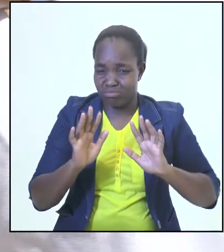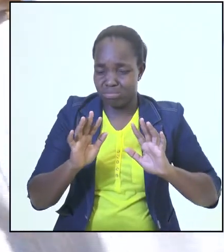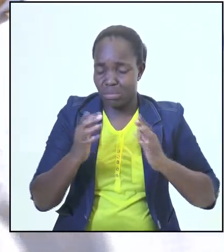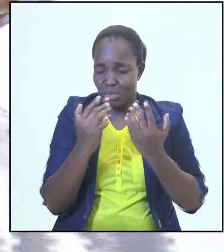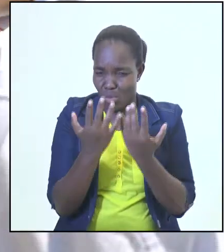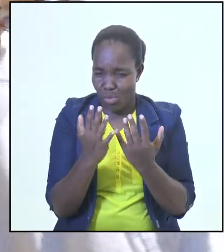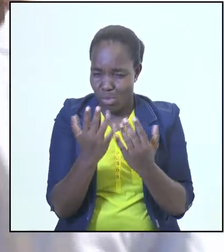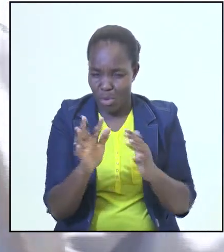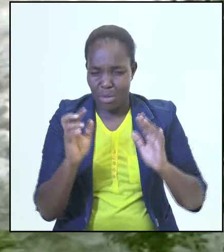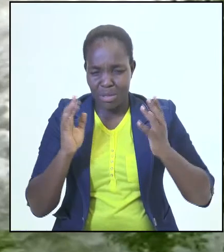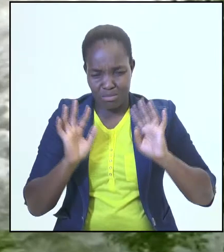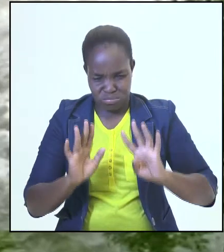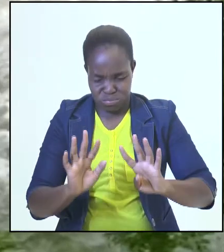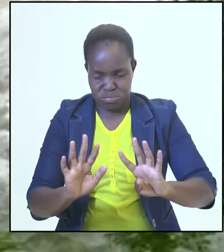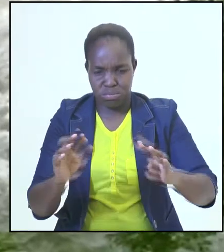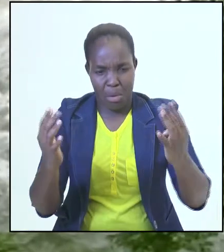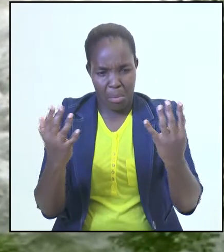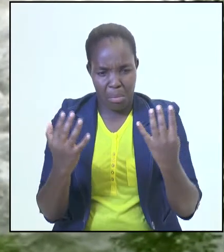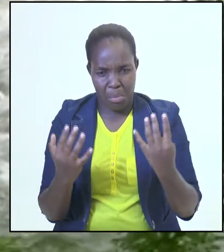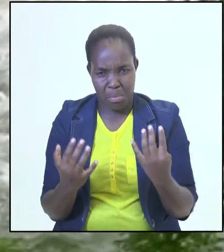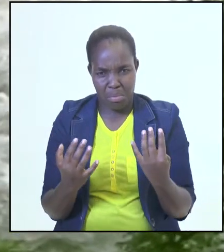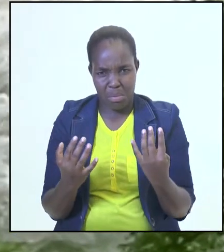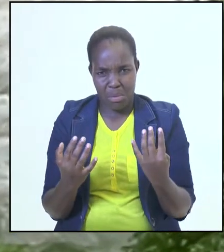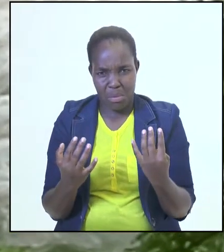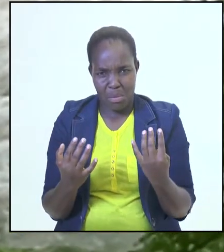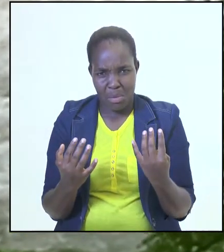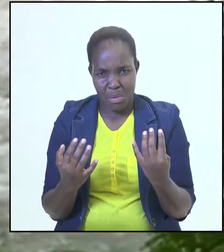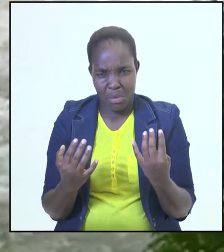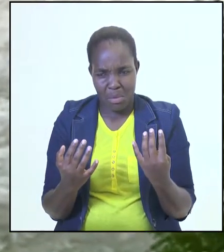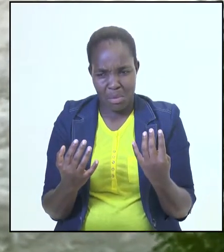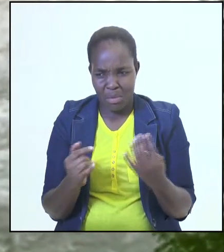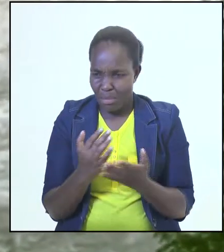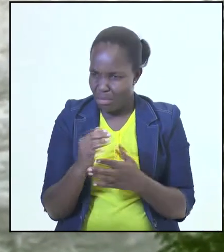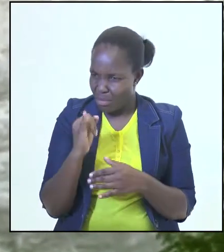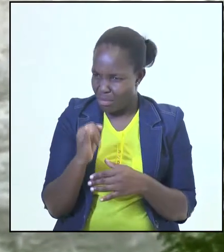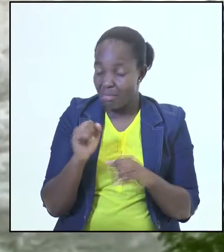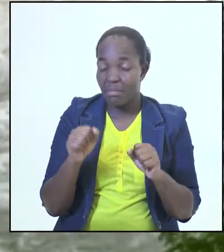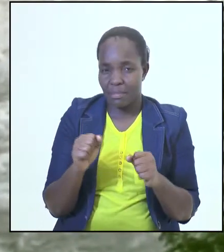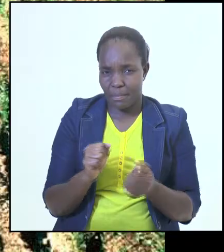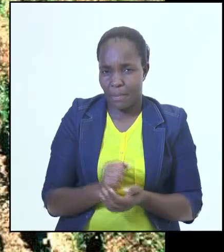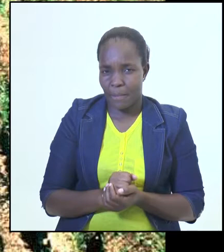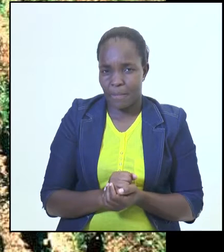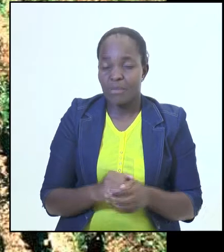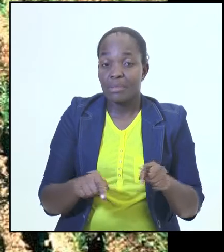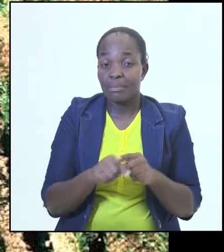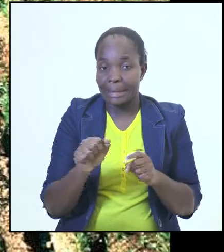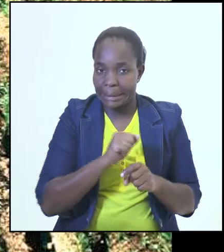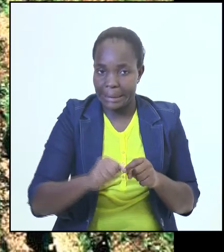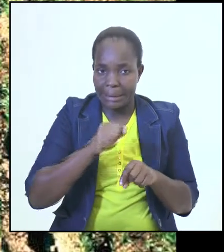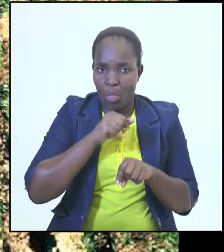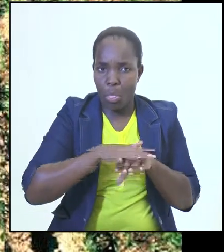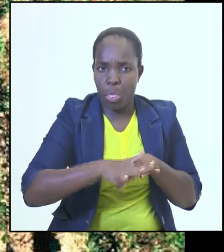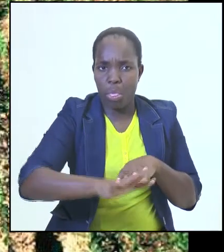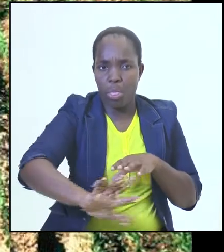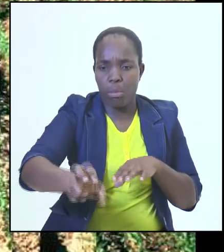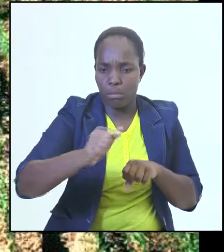is overdone. Excessive irrigation has the same effect as flooding. It causes soil erosion